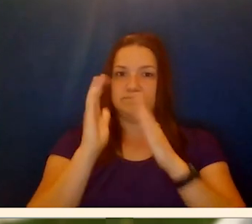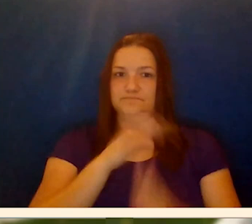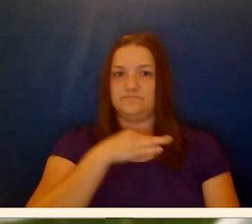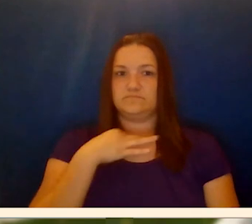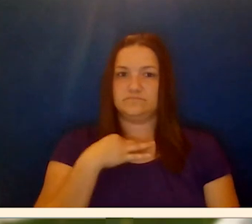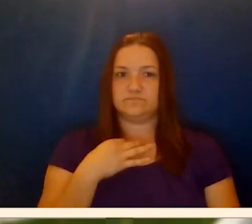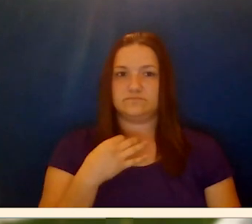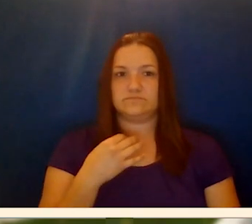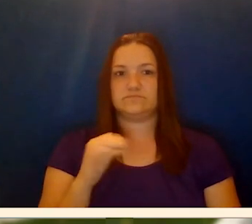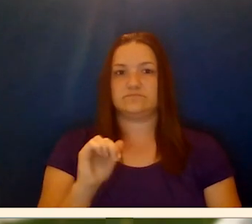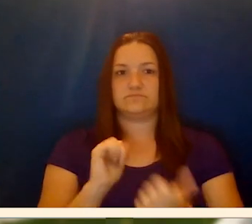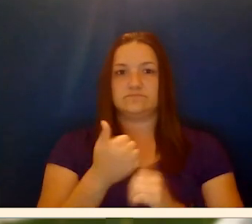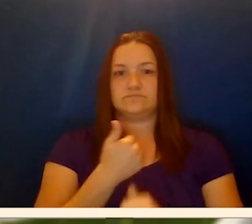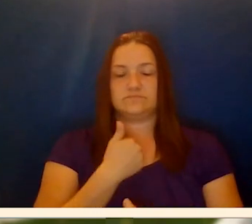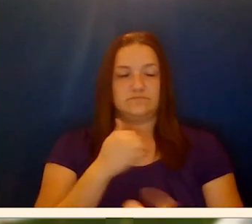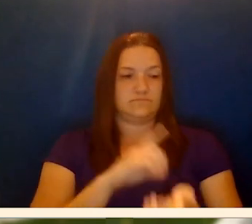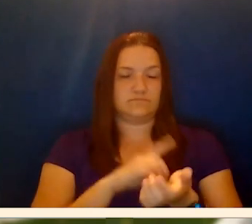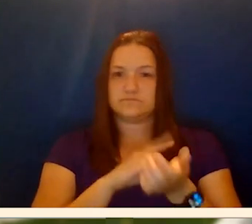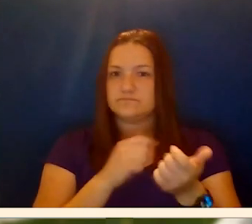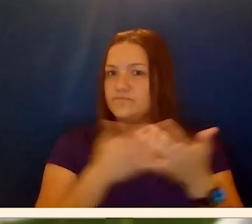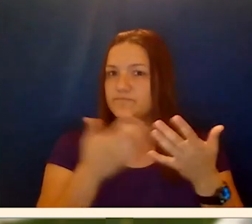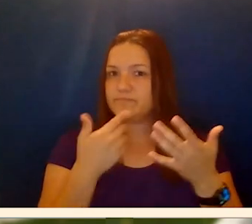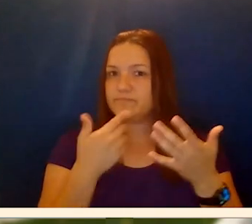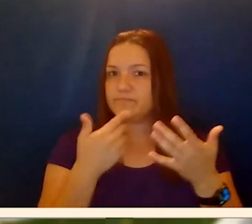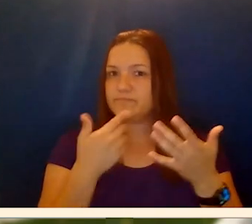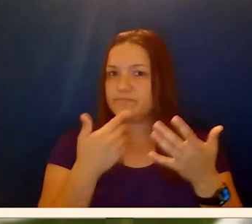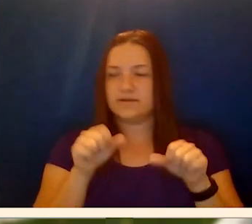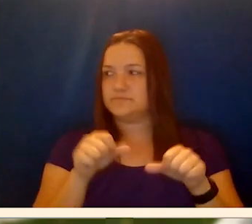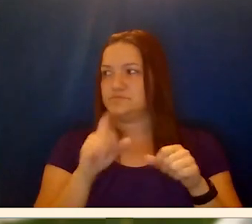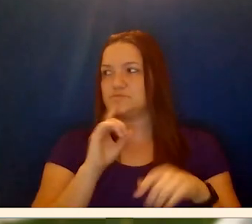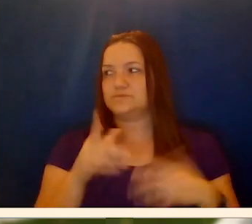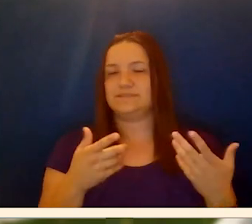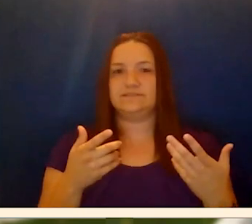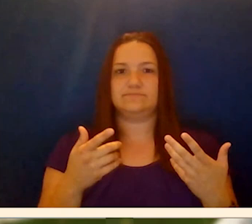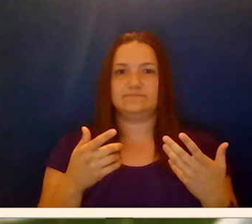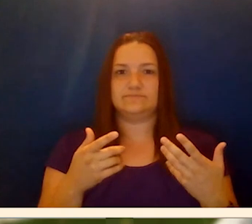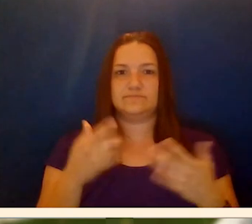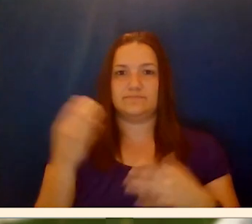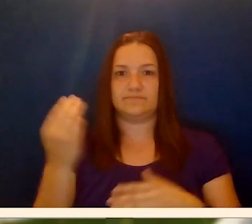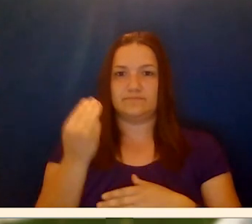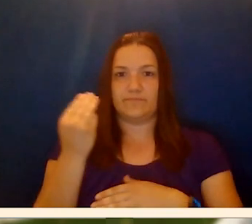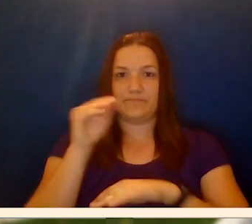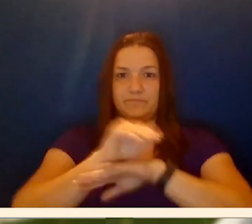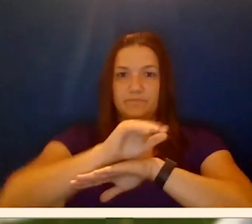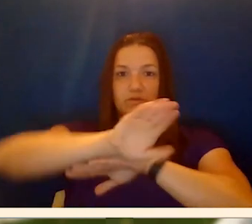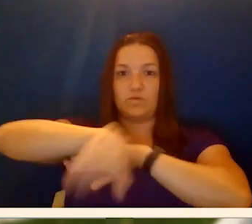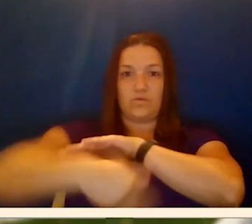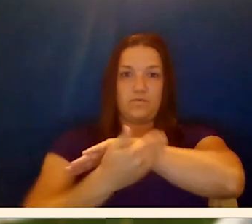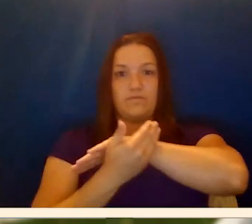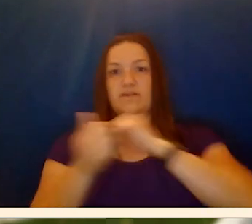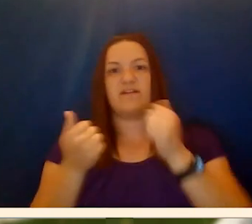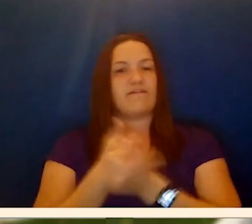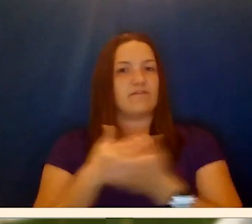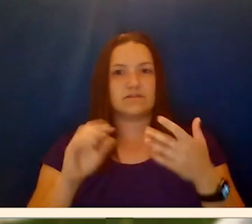staff, our physicians, we were able to really overnight, Monday night, get things